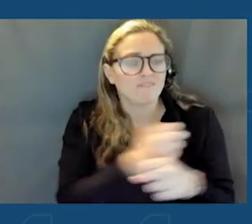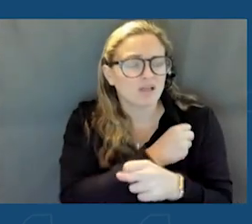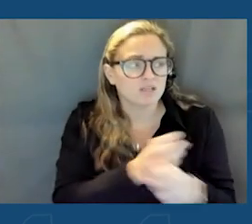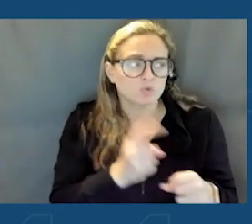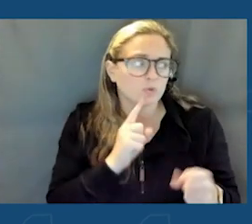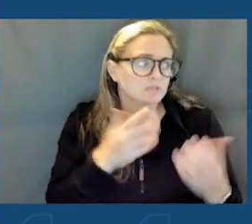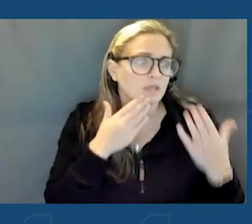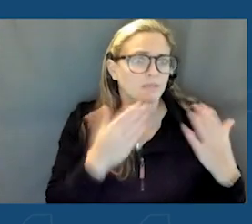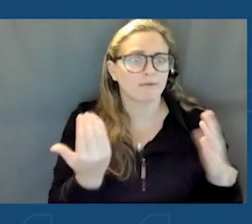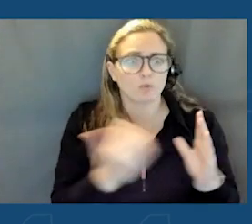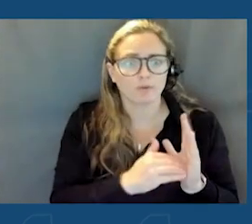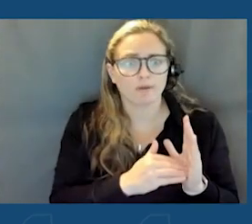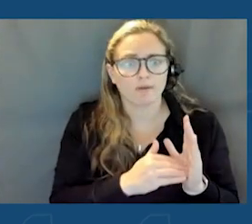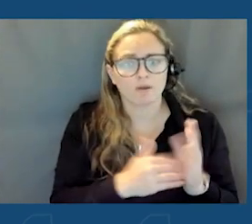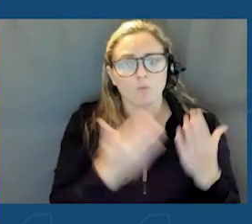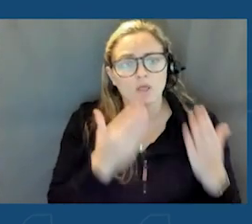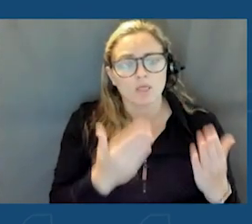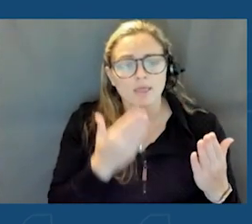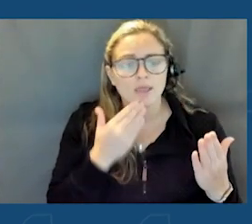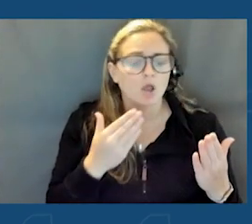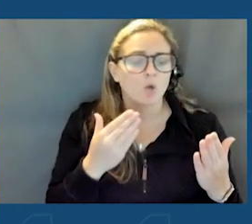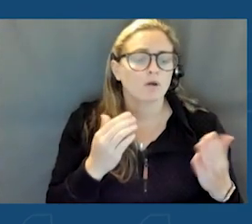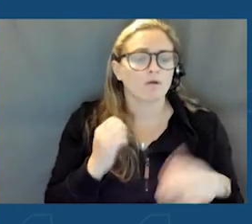thank you again. I want to thank our Assembly member.